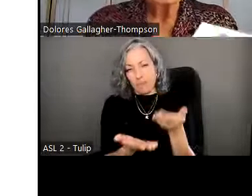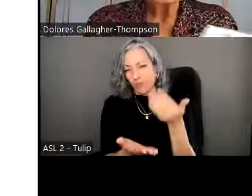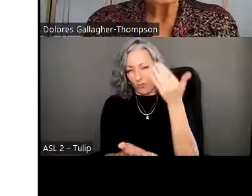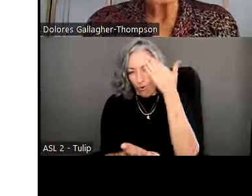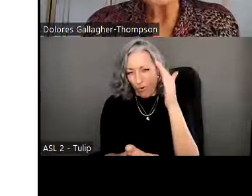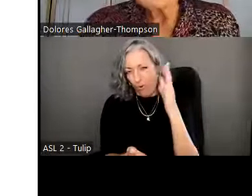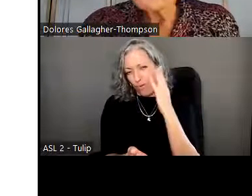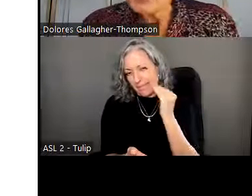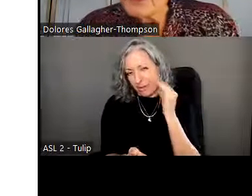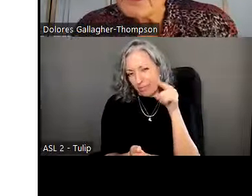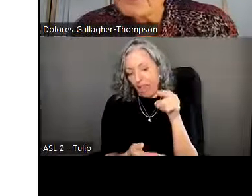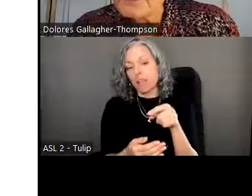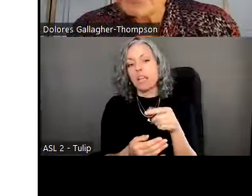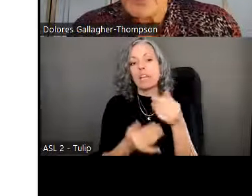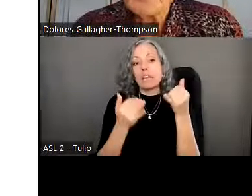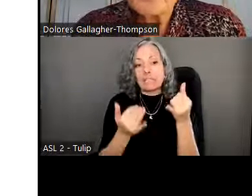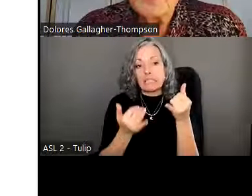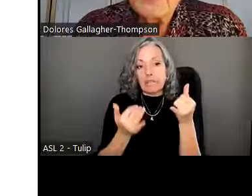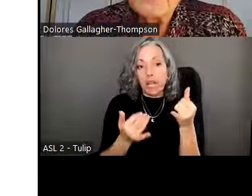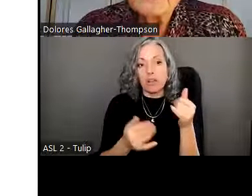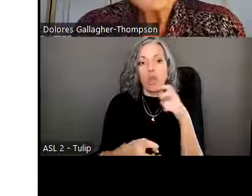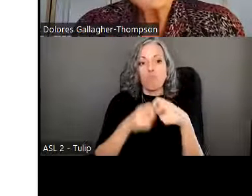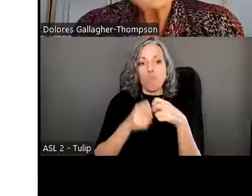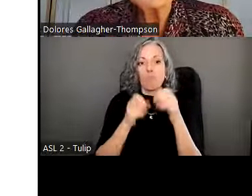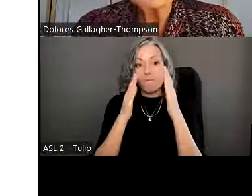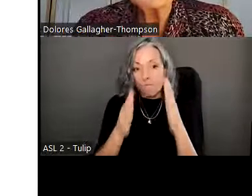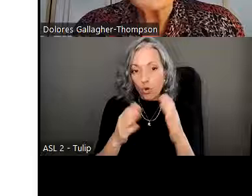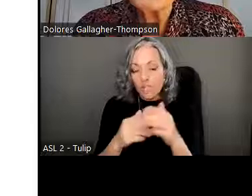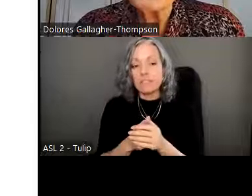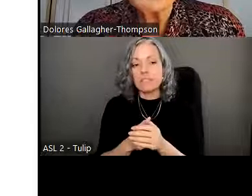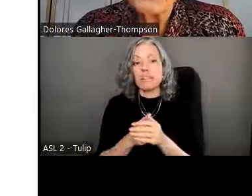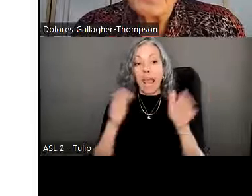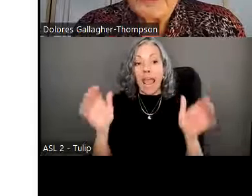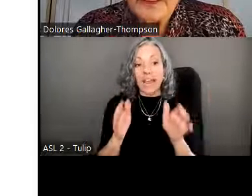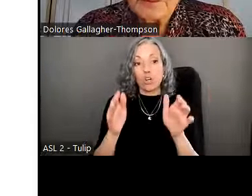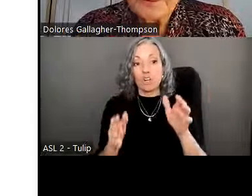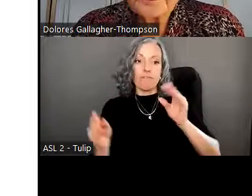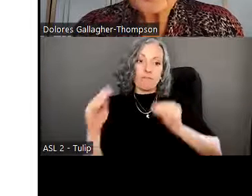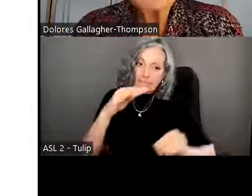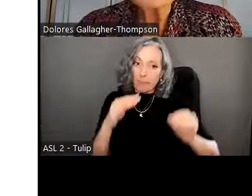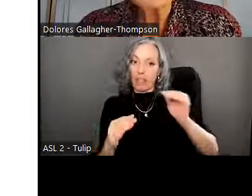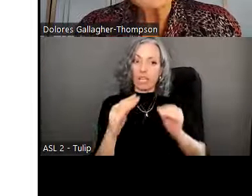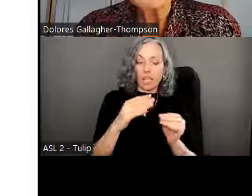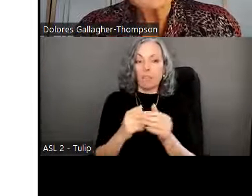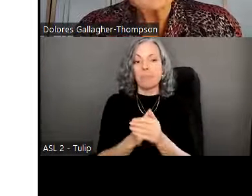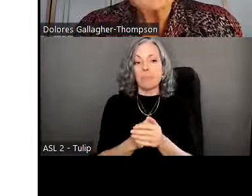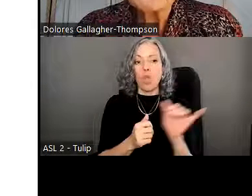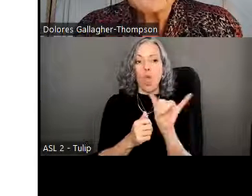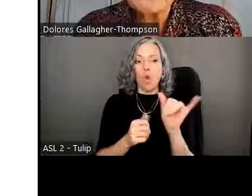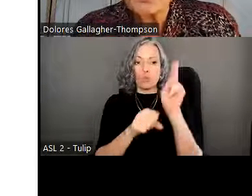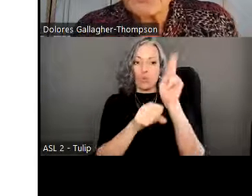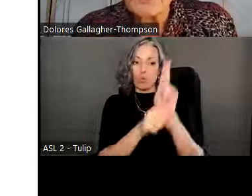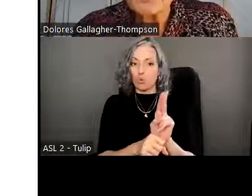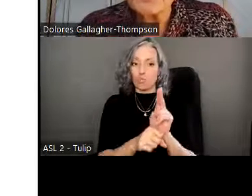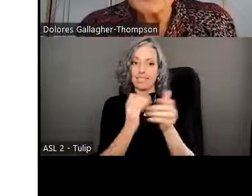it, it's present-oriented, problem-focused, and encourages flexibility. It also uses